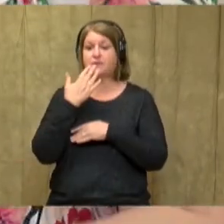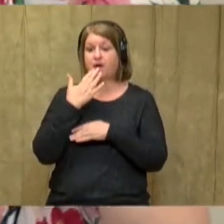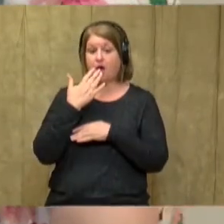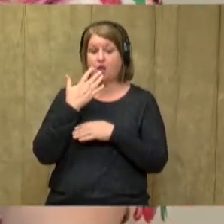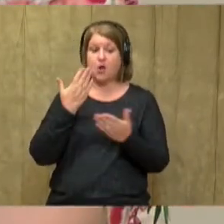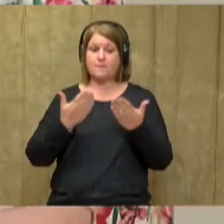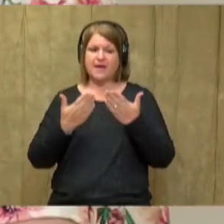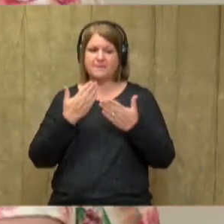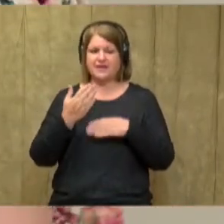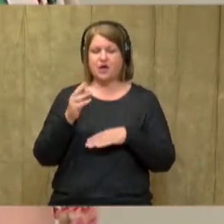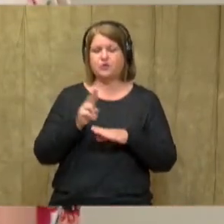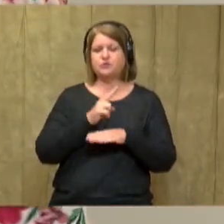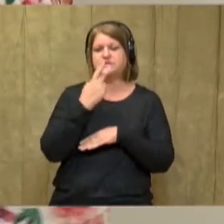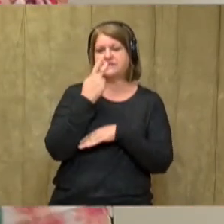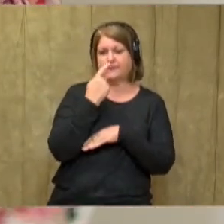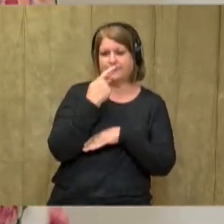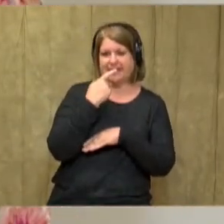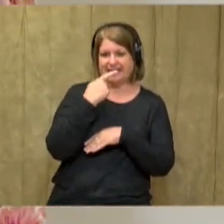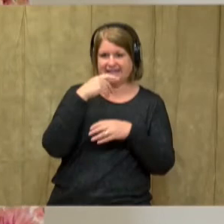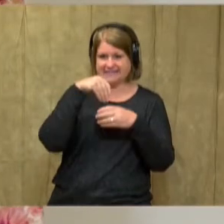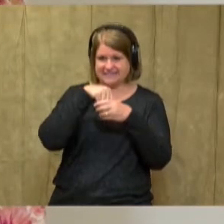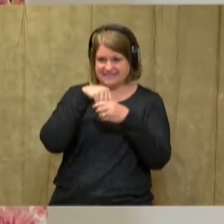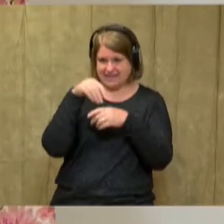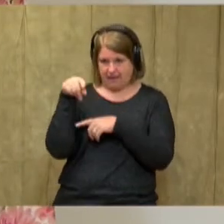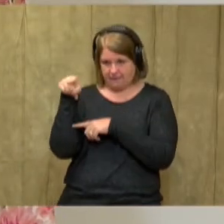some pinks on the inside.